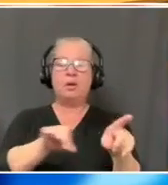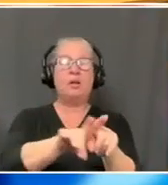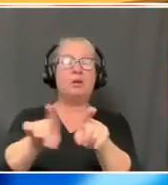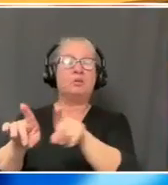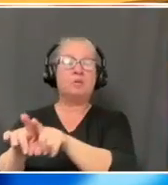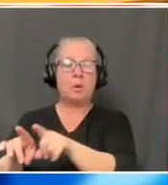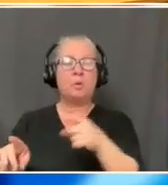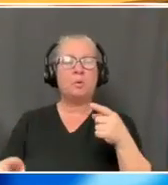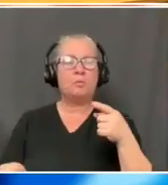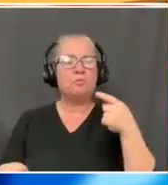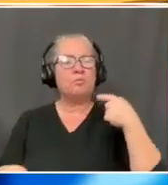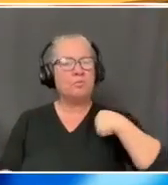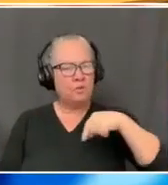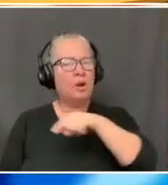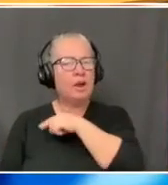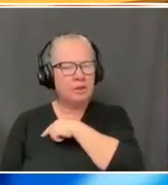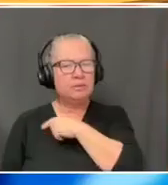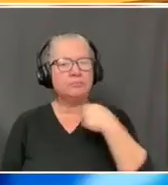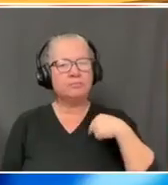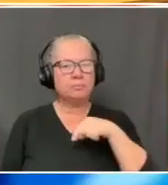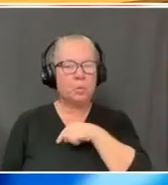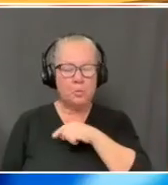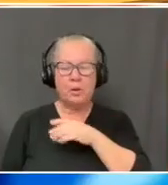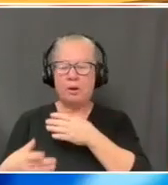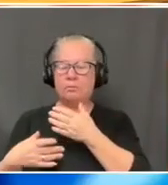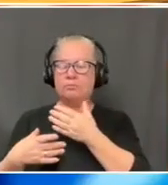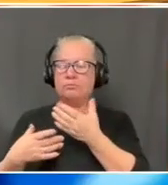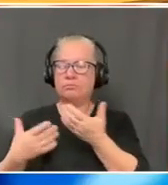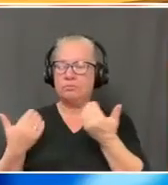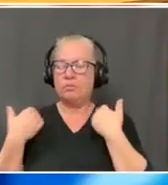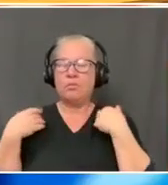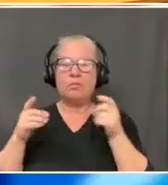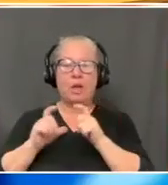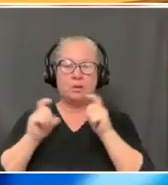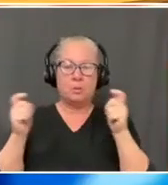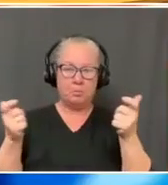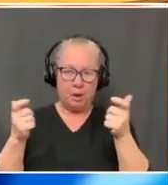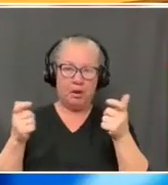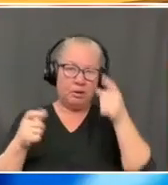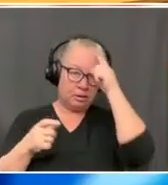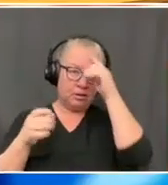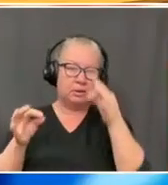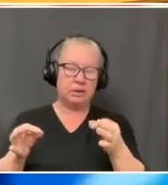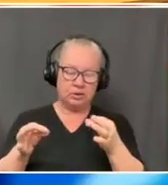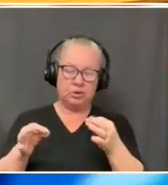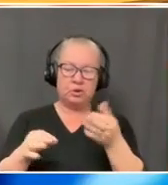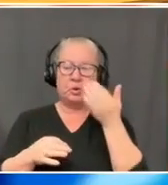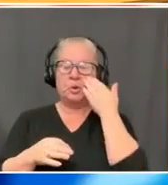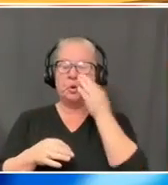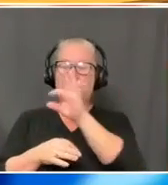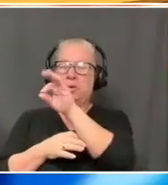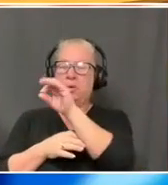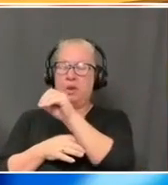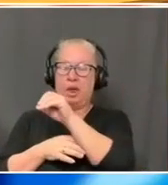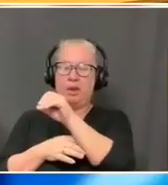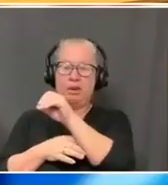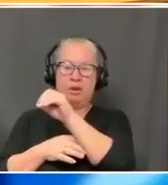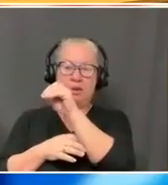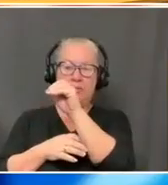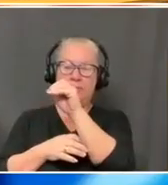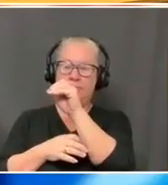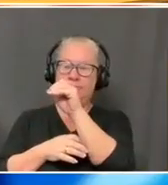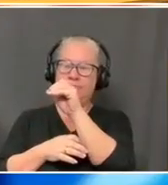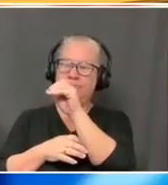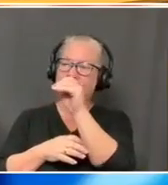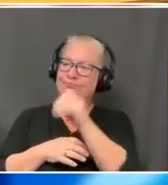are making big decisions on almost 90% of the budget as we come up against some labor contracts. And so I